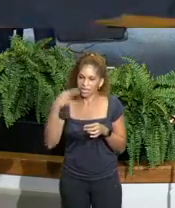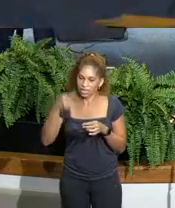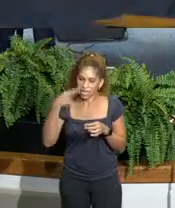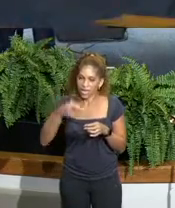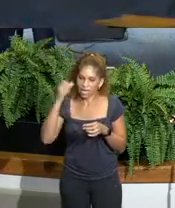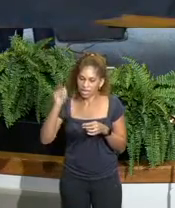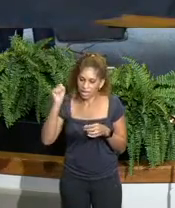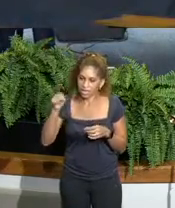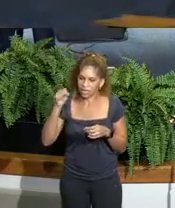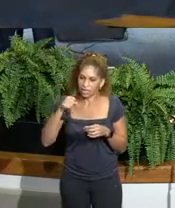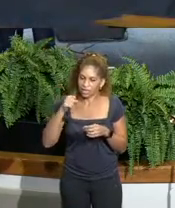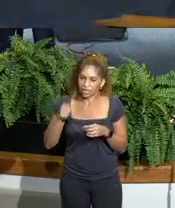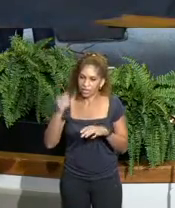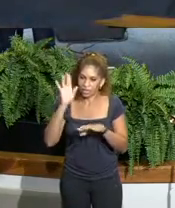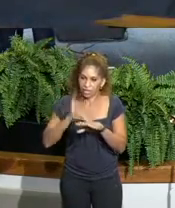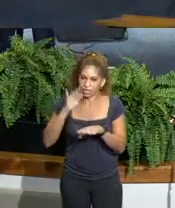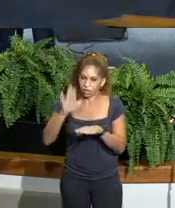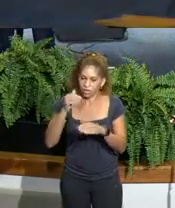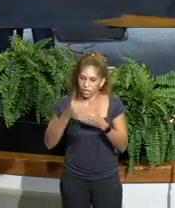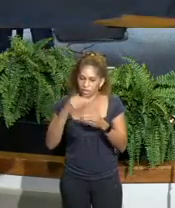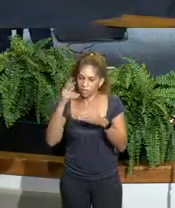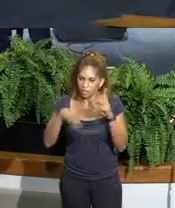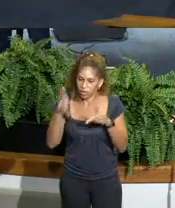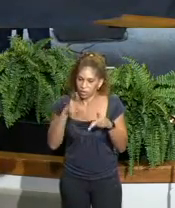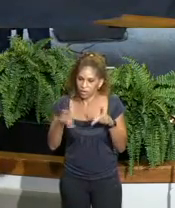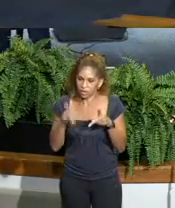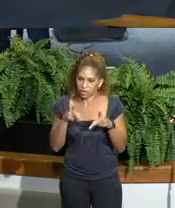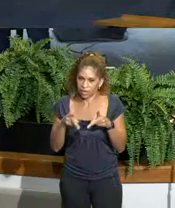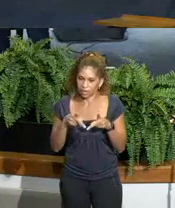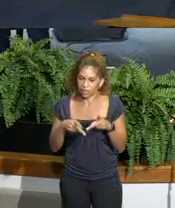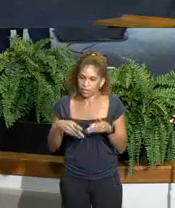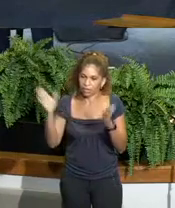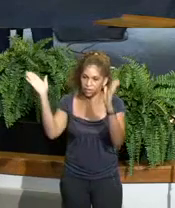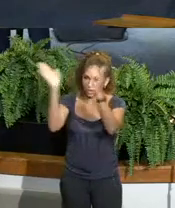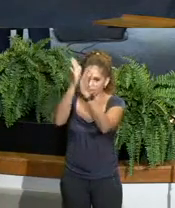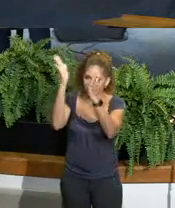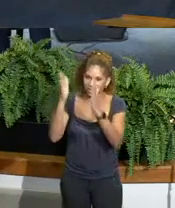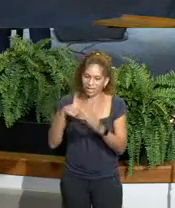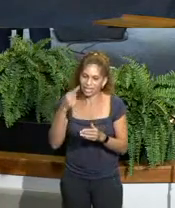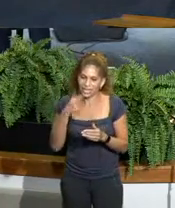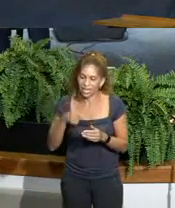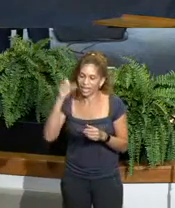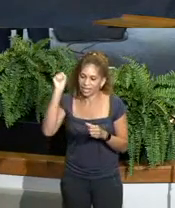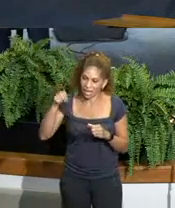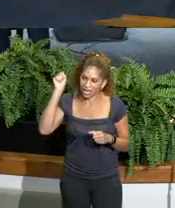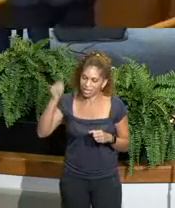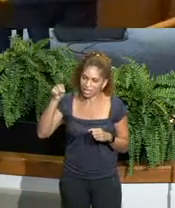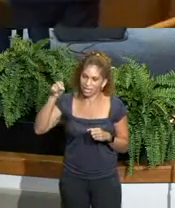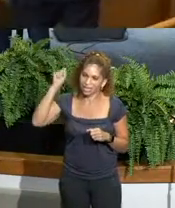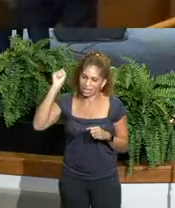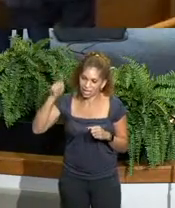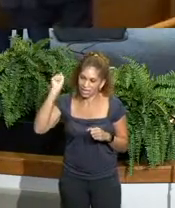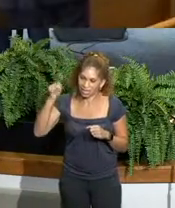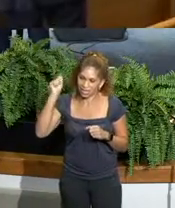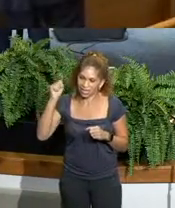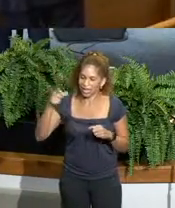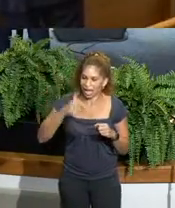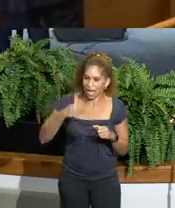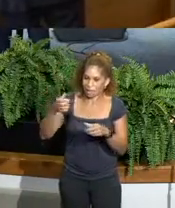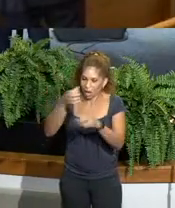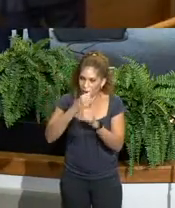yeah. Touch your neighbor with a COVID high five and say, yes, I'm